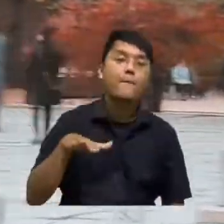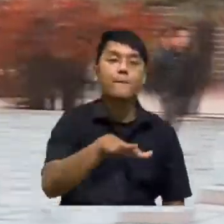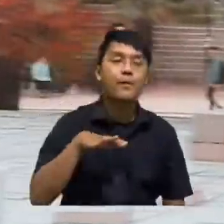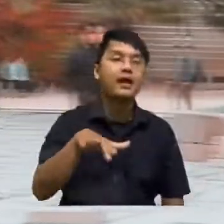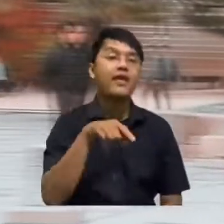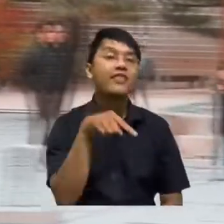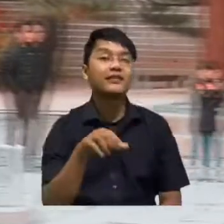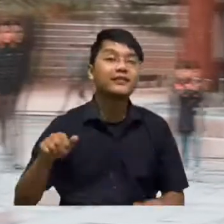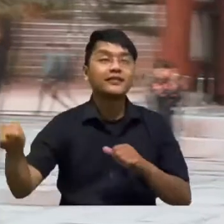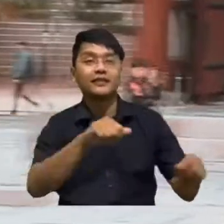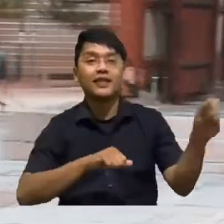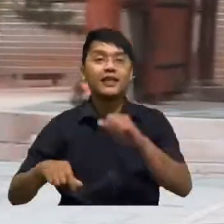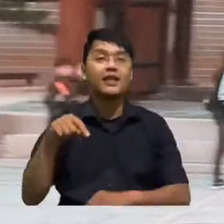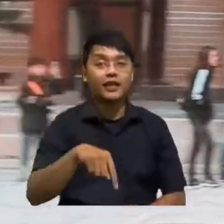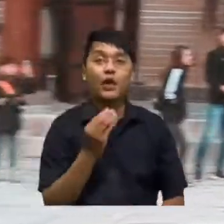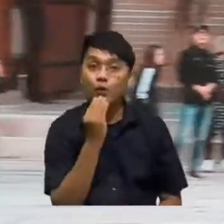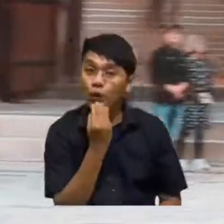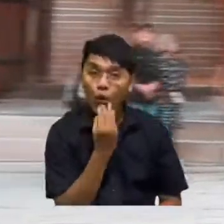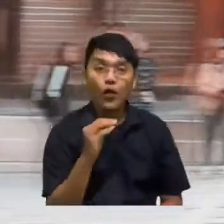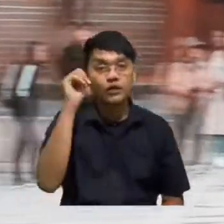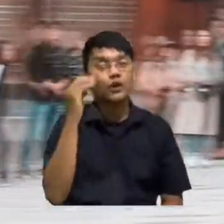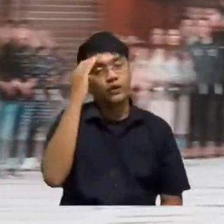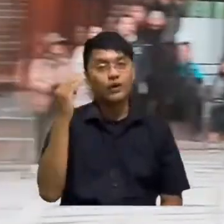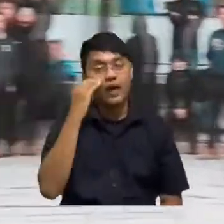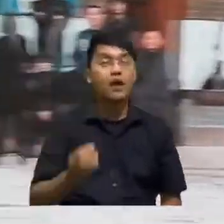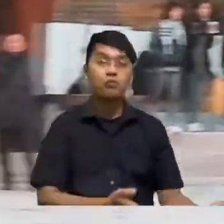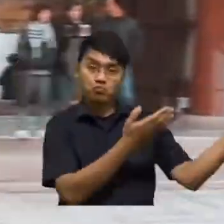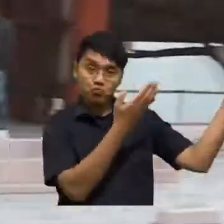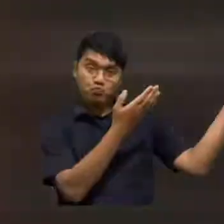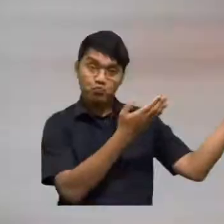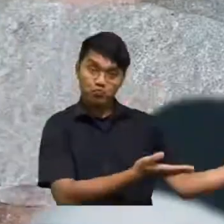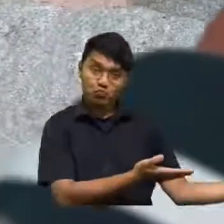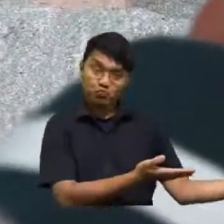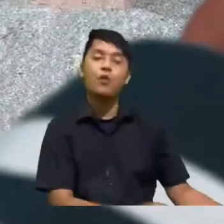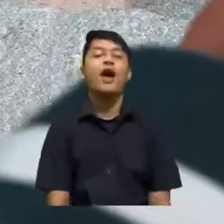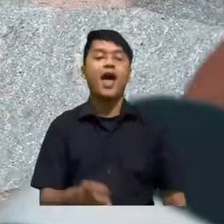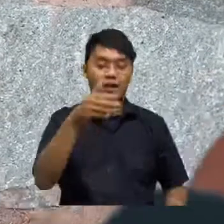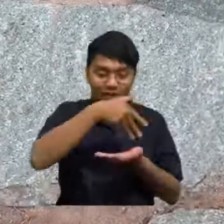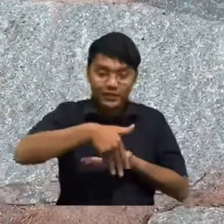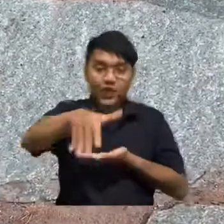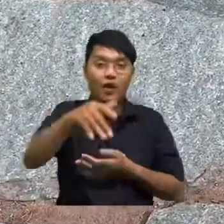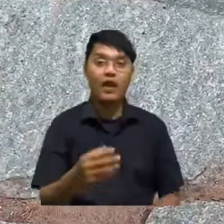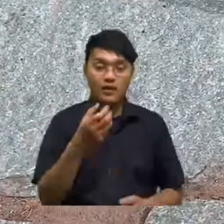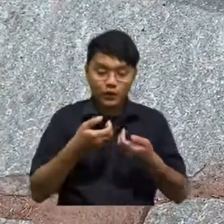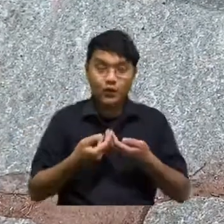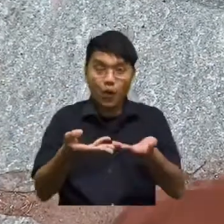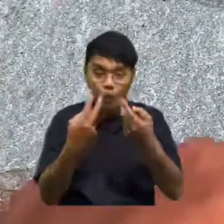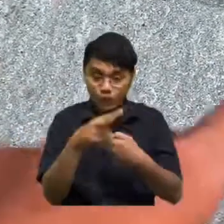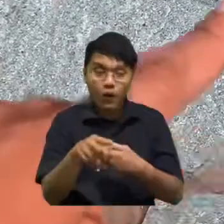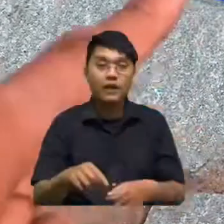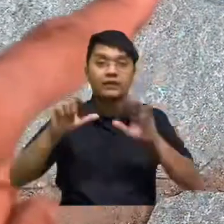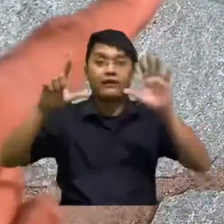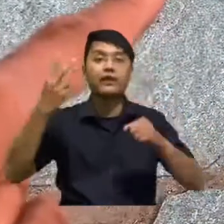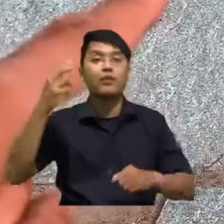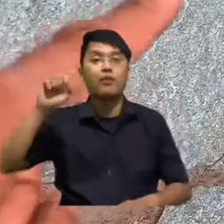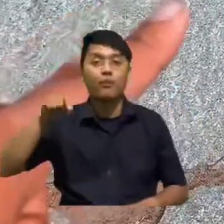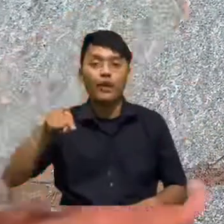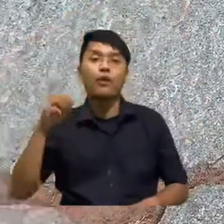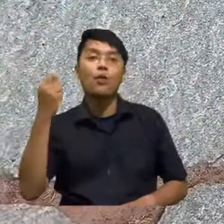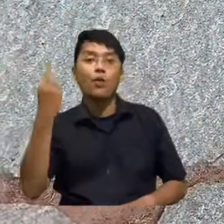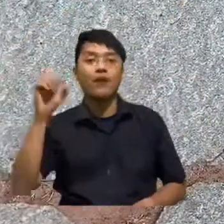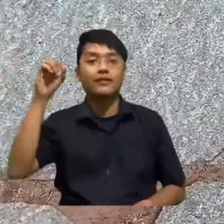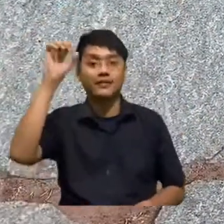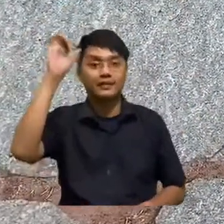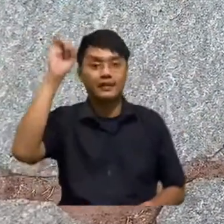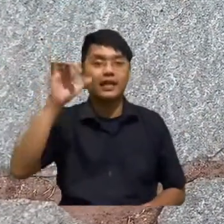this experiment in Seoul, South Korea at the Doksugung Palace. The shadow had shown 72.1 degrees